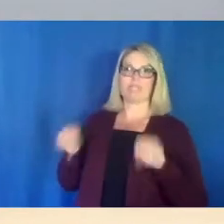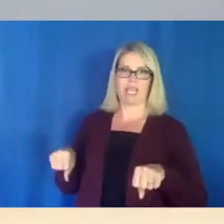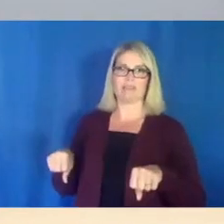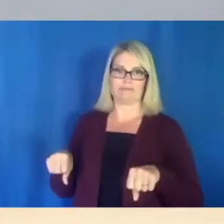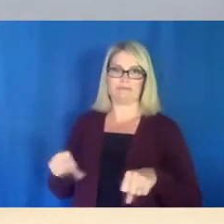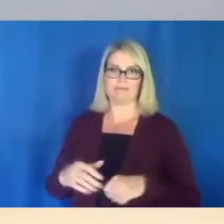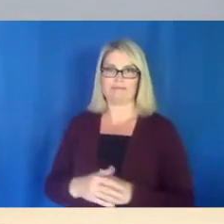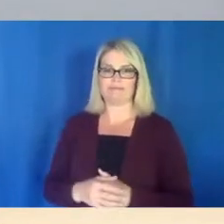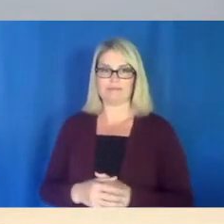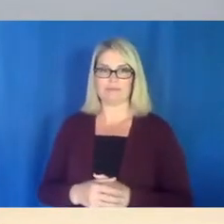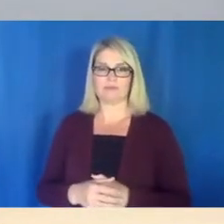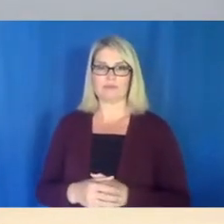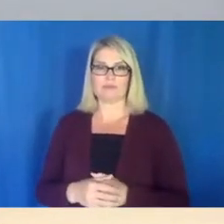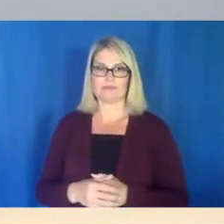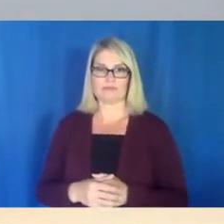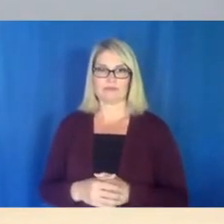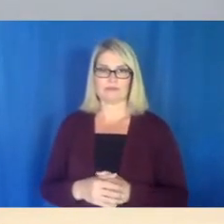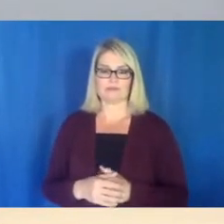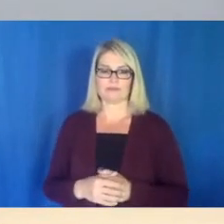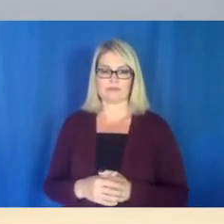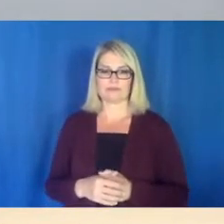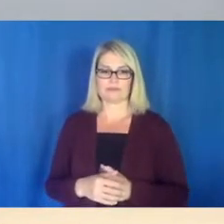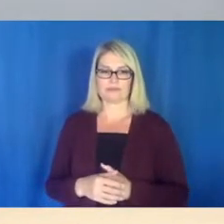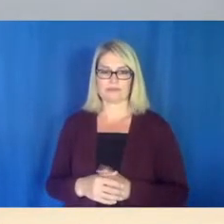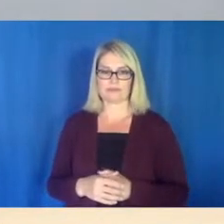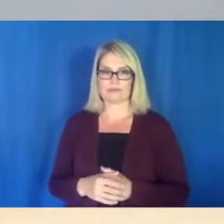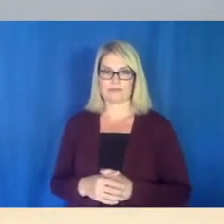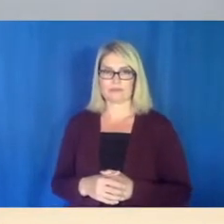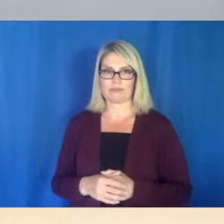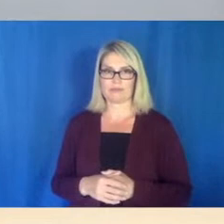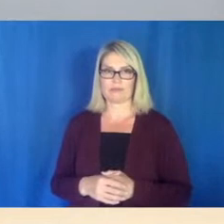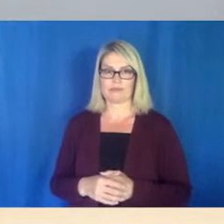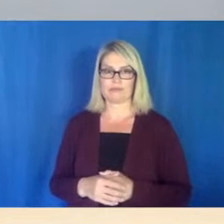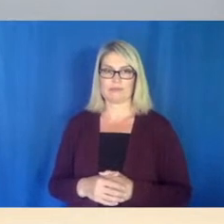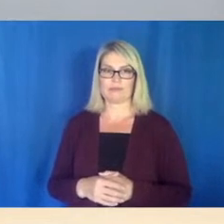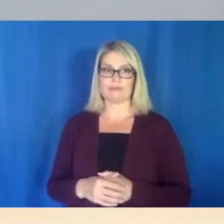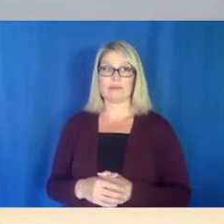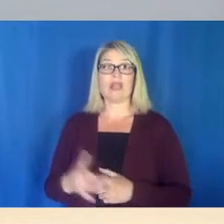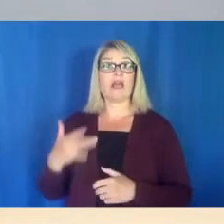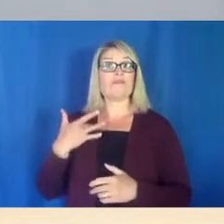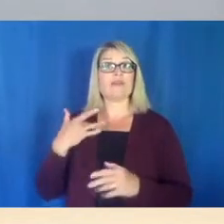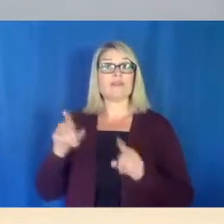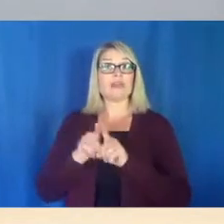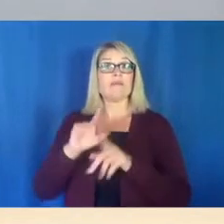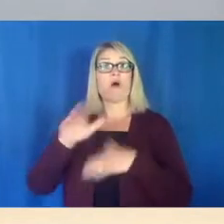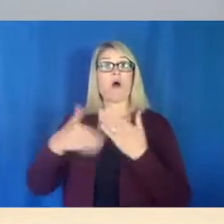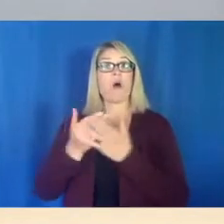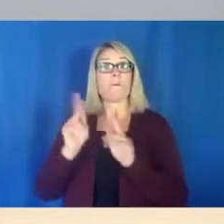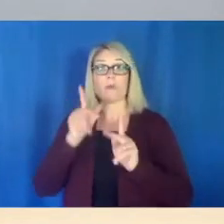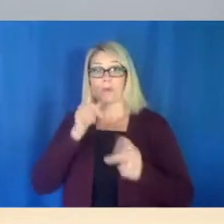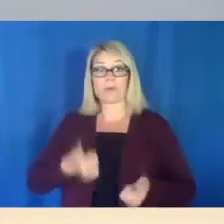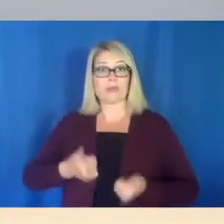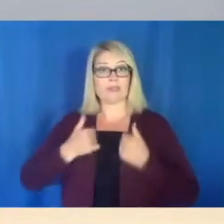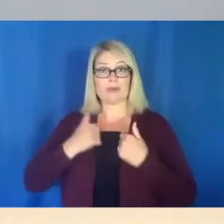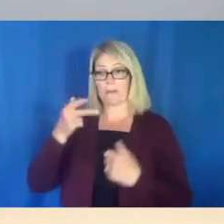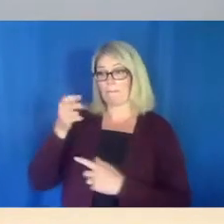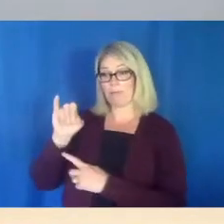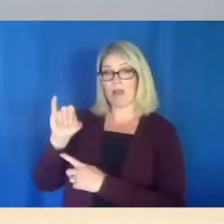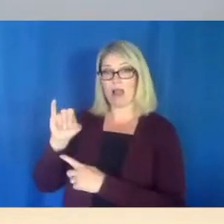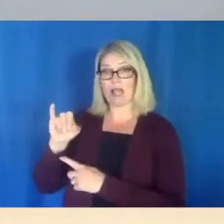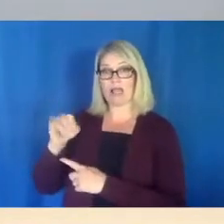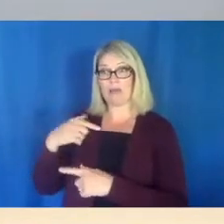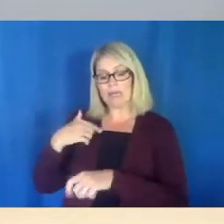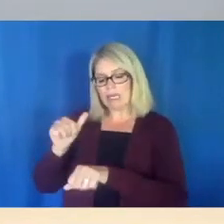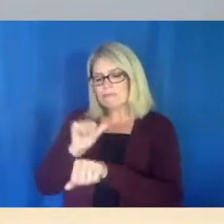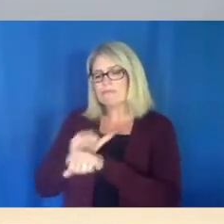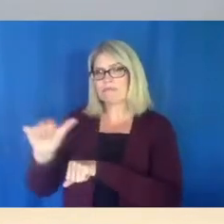think that's part of it. I think like every Islander, we realize we have worked so hard for